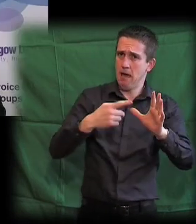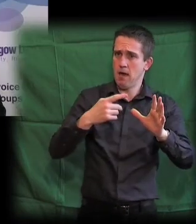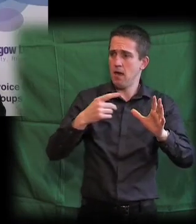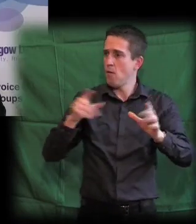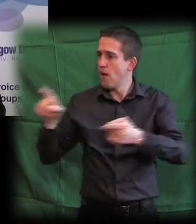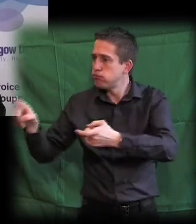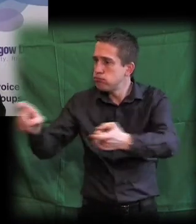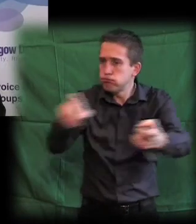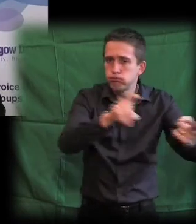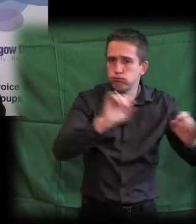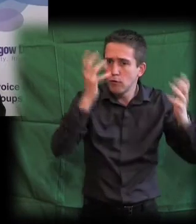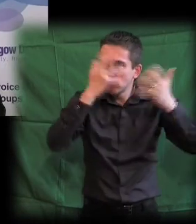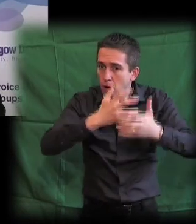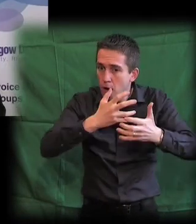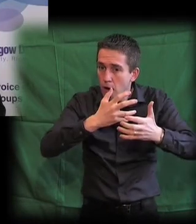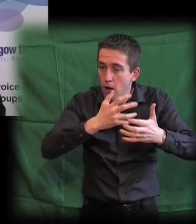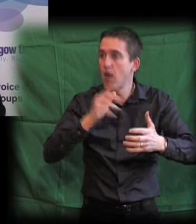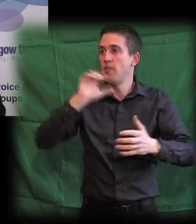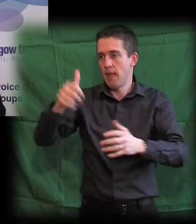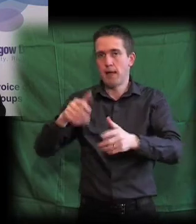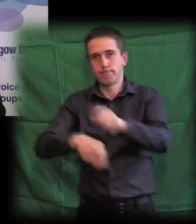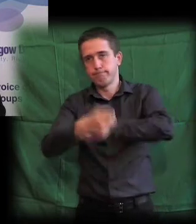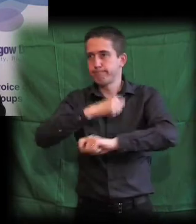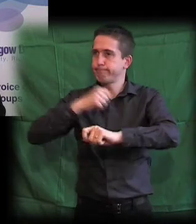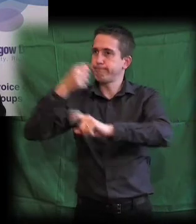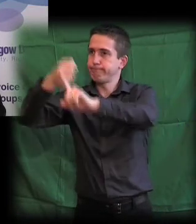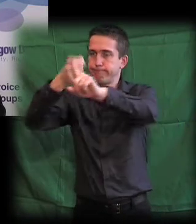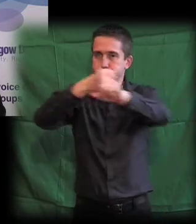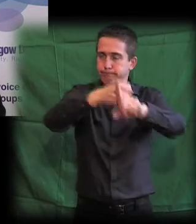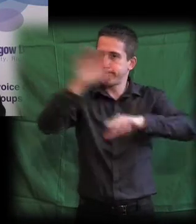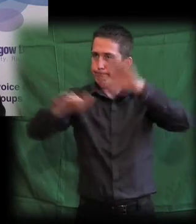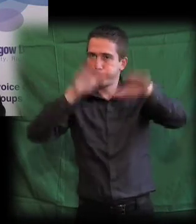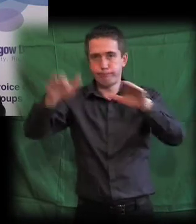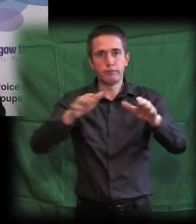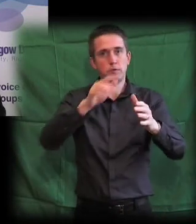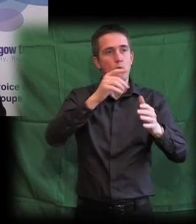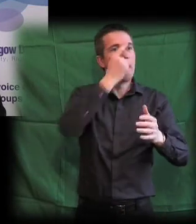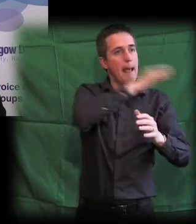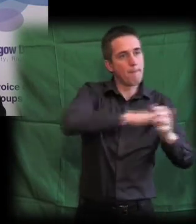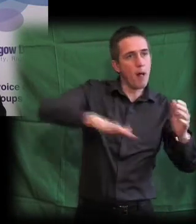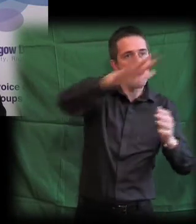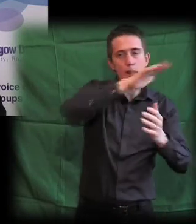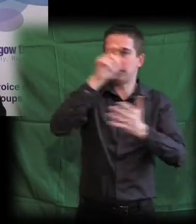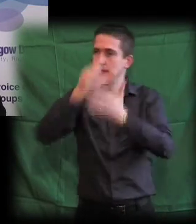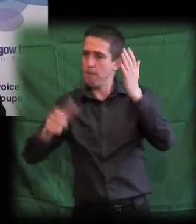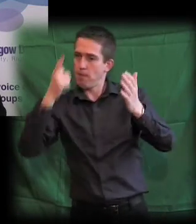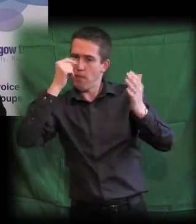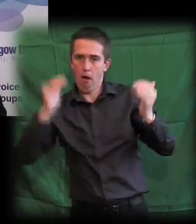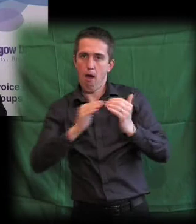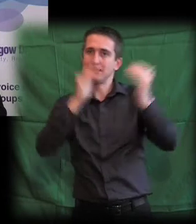and they get you treated as you should be treated, like the same as any able-bodied person. Like, so your rights